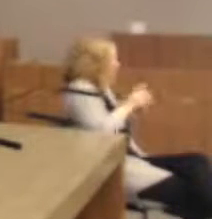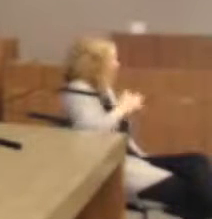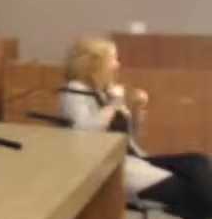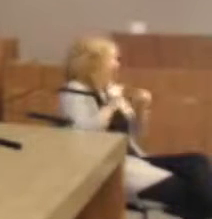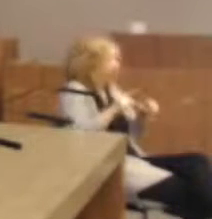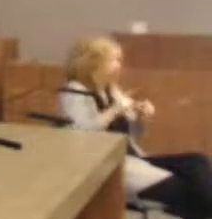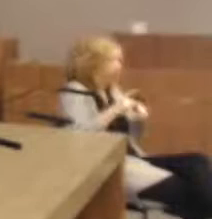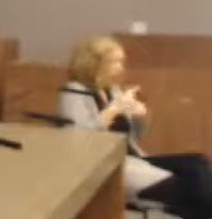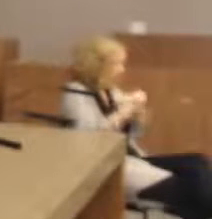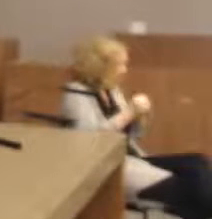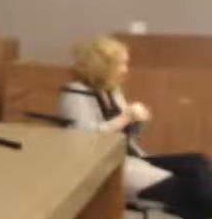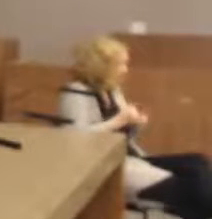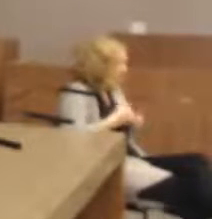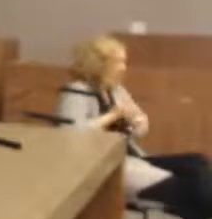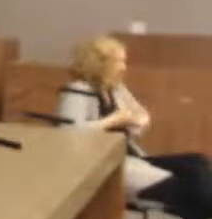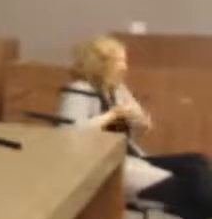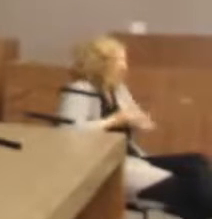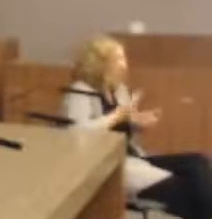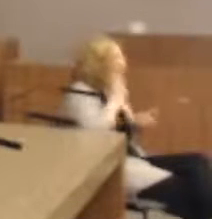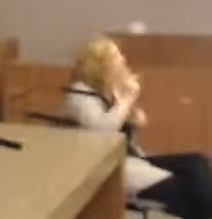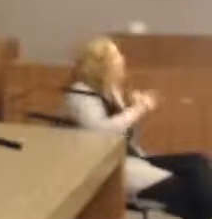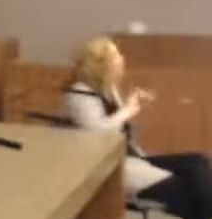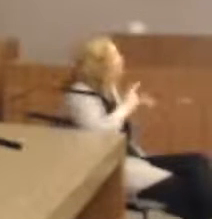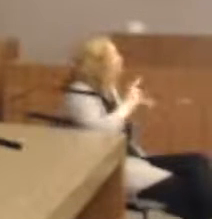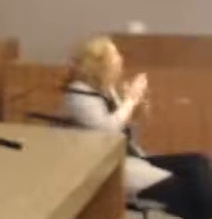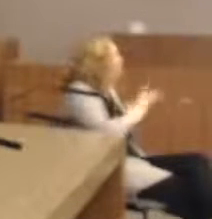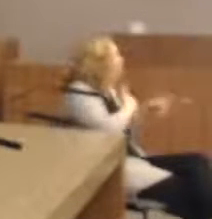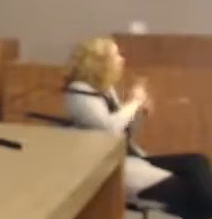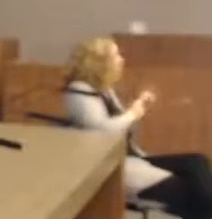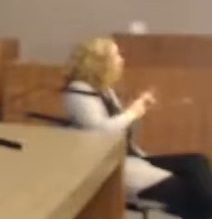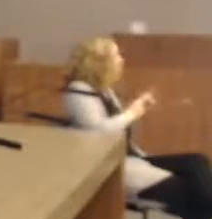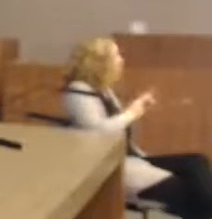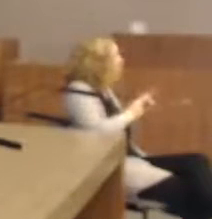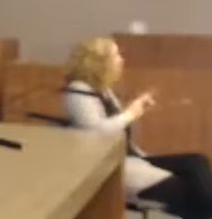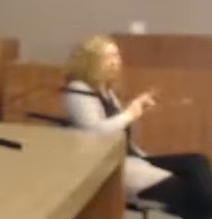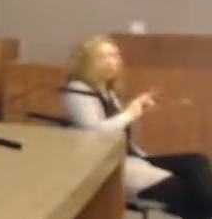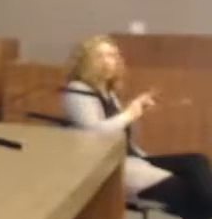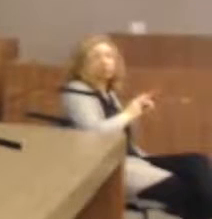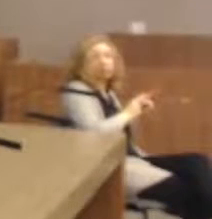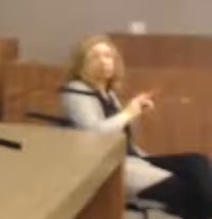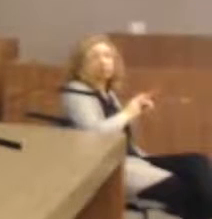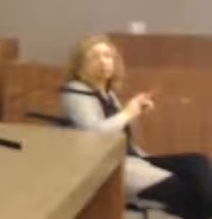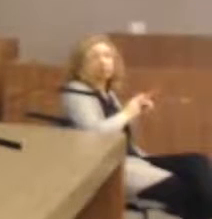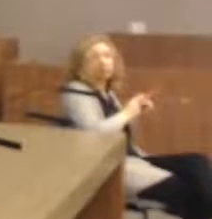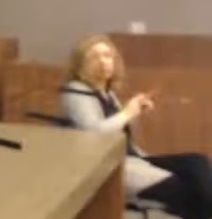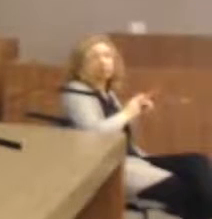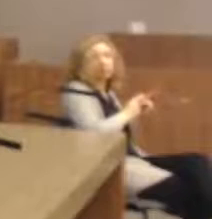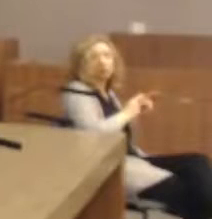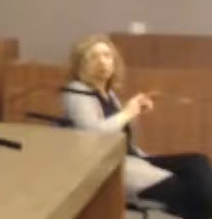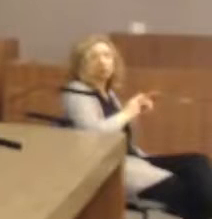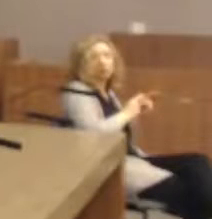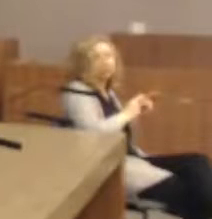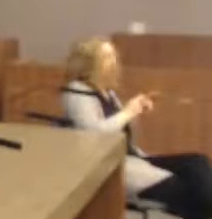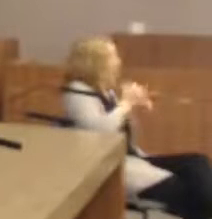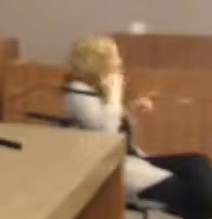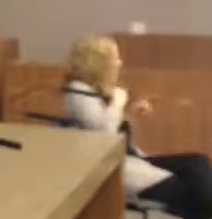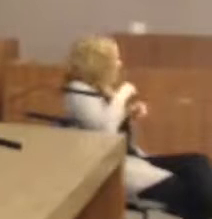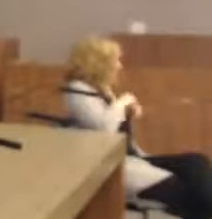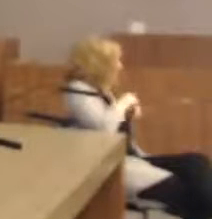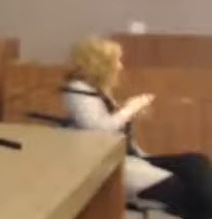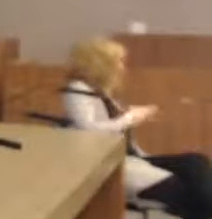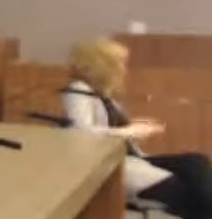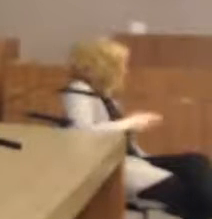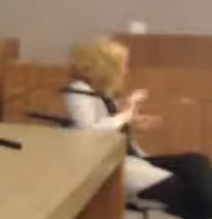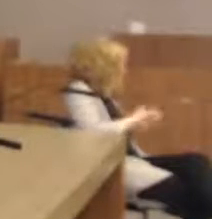and getting therapy, for some victims who are resourced in ways of internal resources that can do that, that works well. But for a